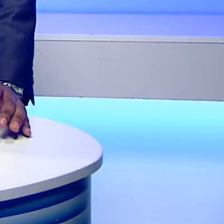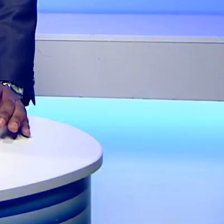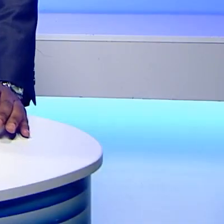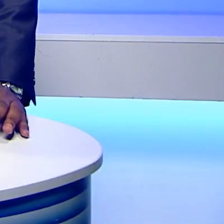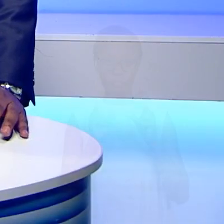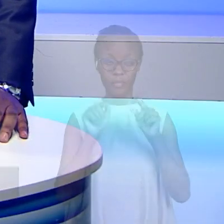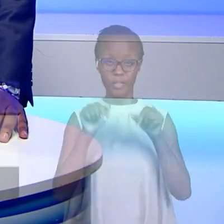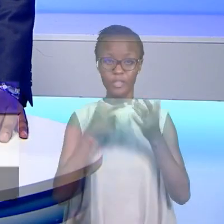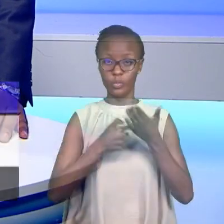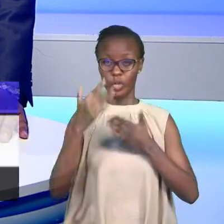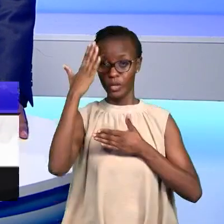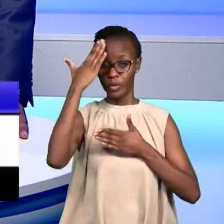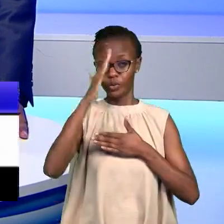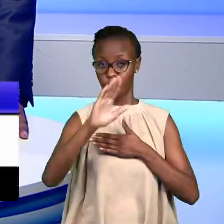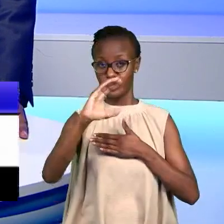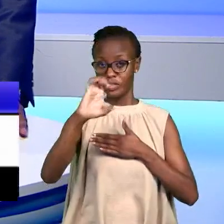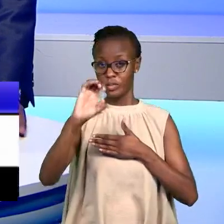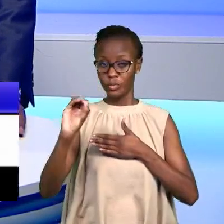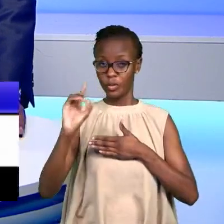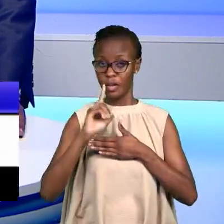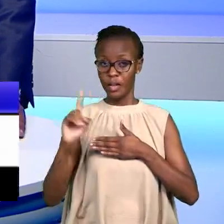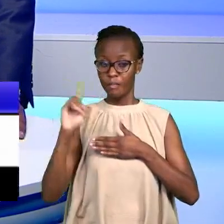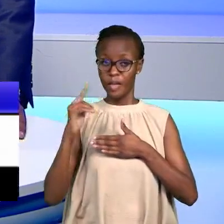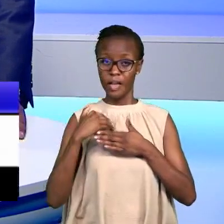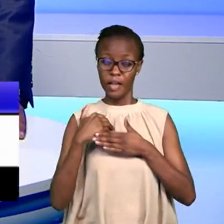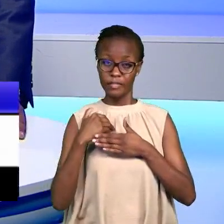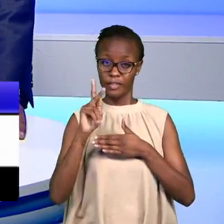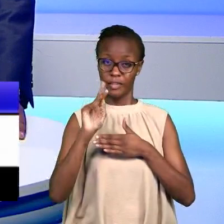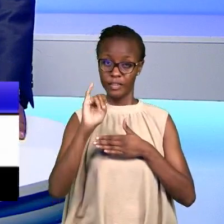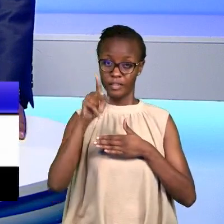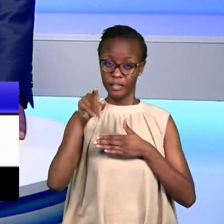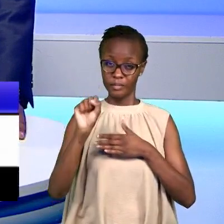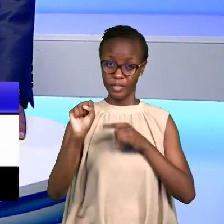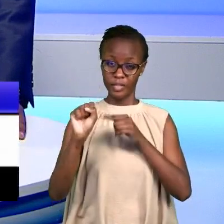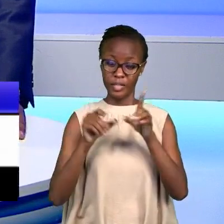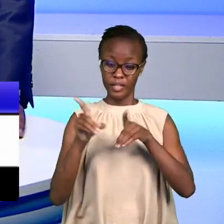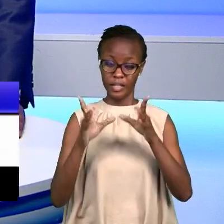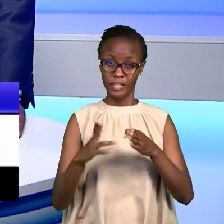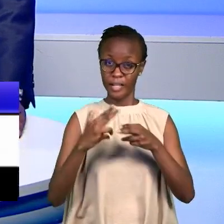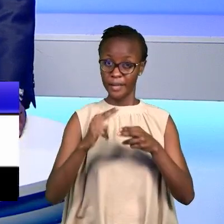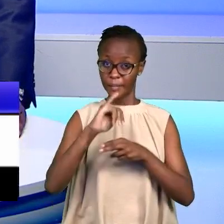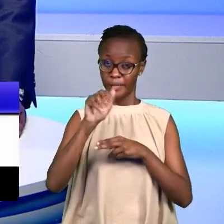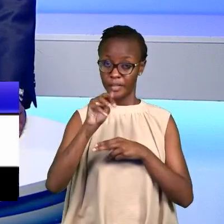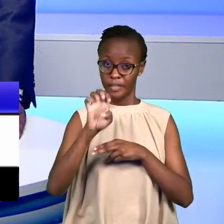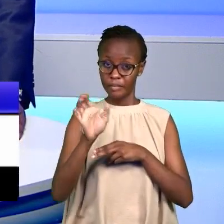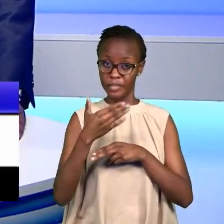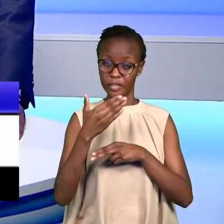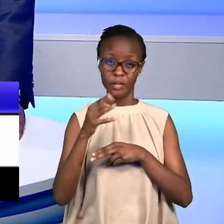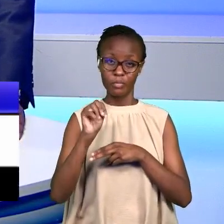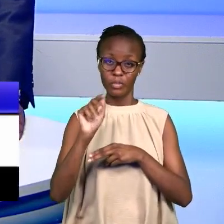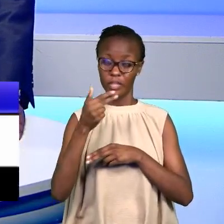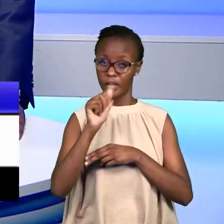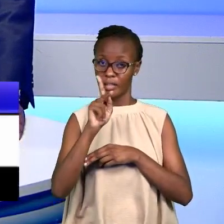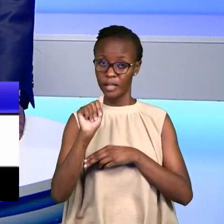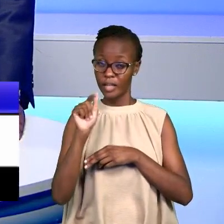On this week's episode of Know Your CEO, we get to interact with Kips Technical College founder and director James Muthaka. He gets to walk us through the journey